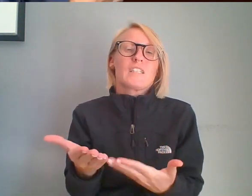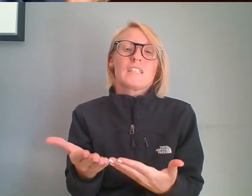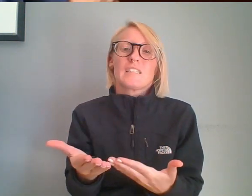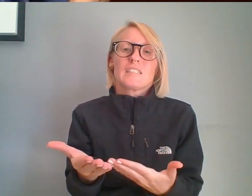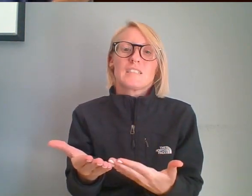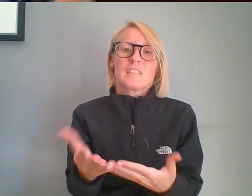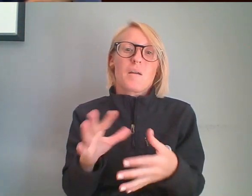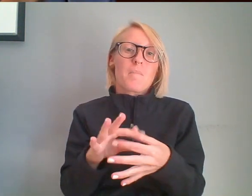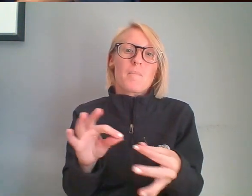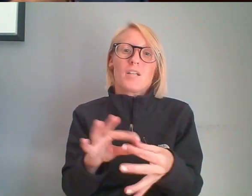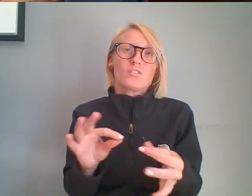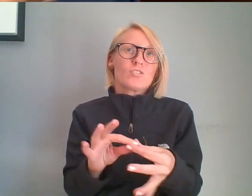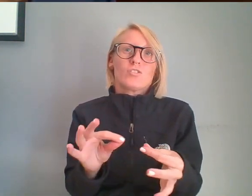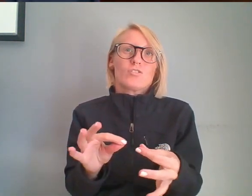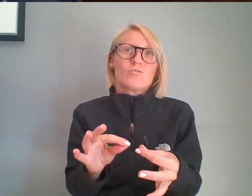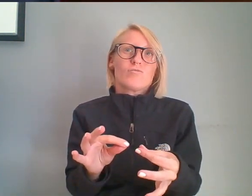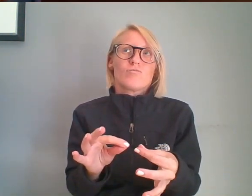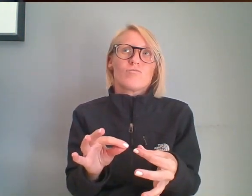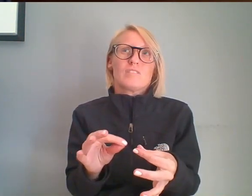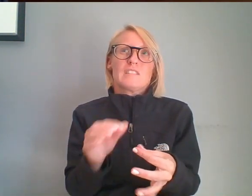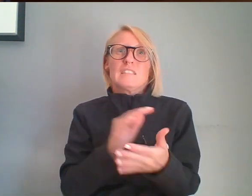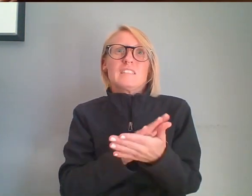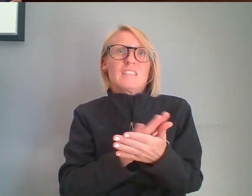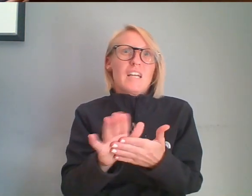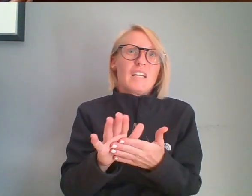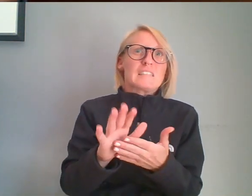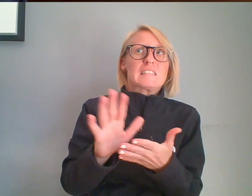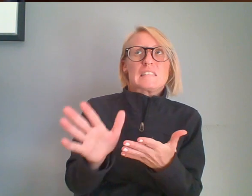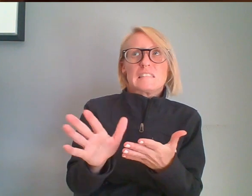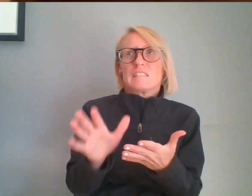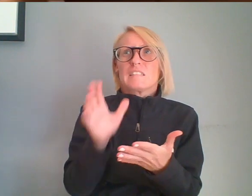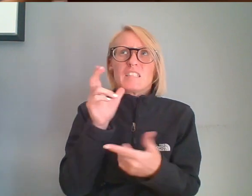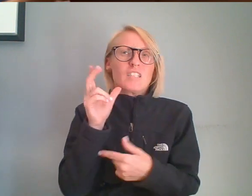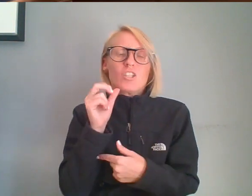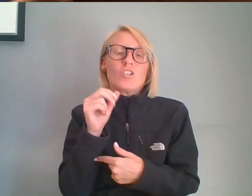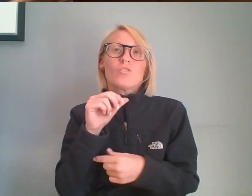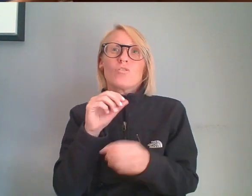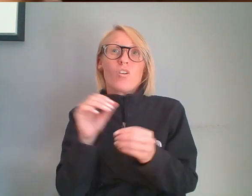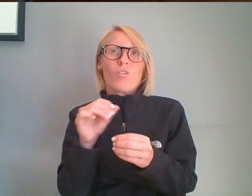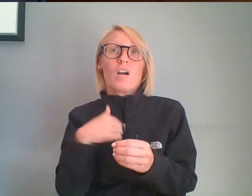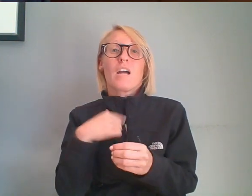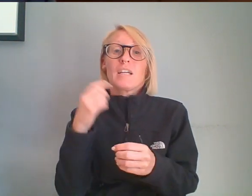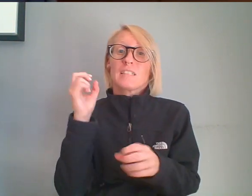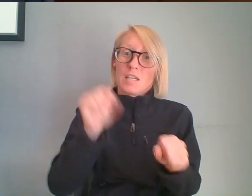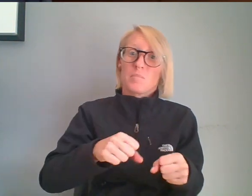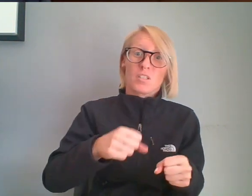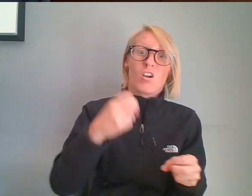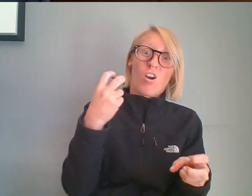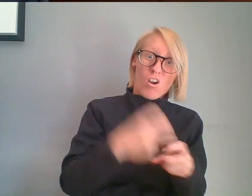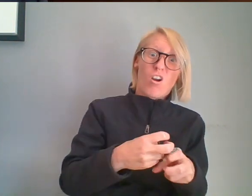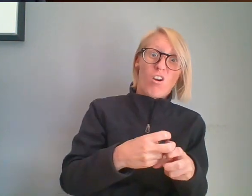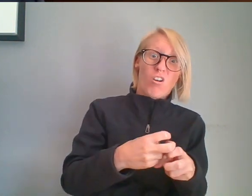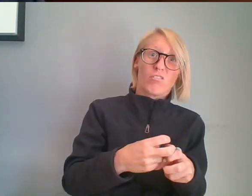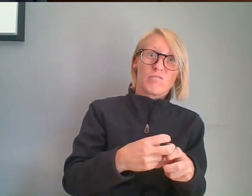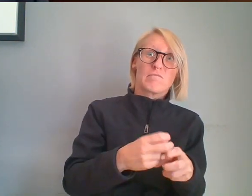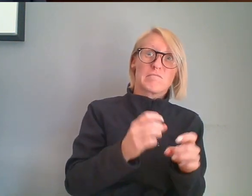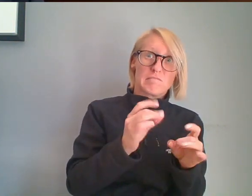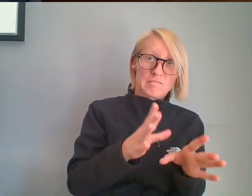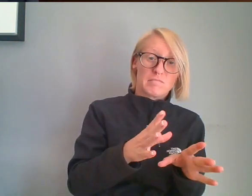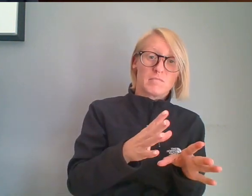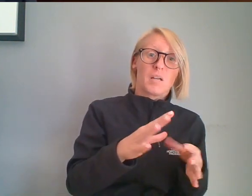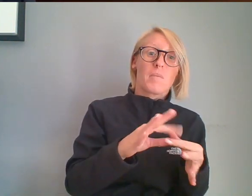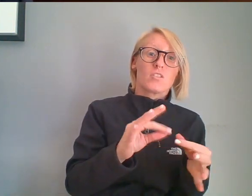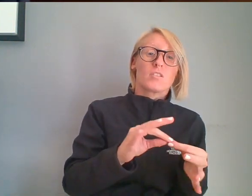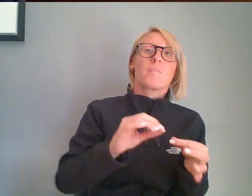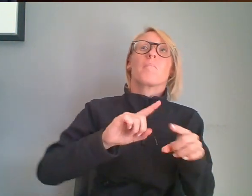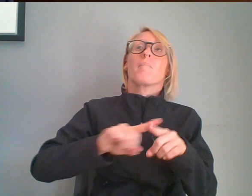your message has to be sugar-coated and nice for them to hear. It can be a harsh message, but they have to be in a place where they can receive